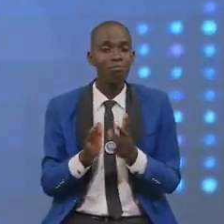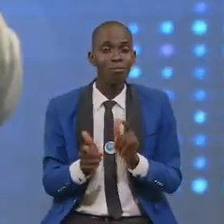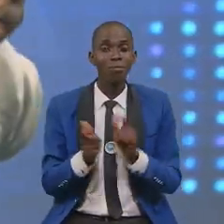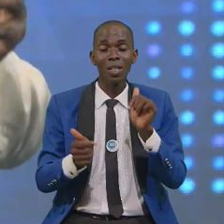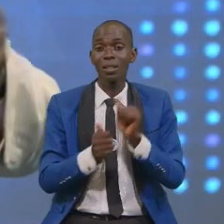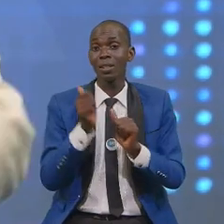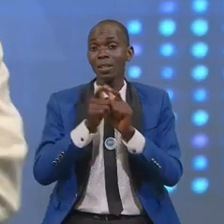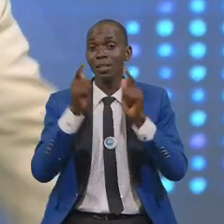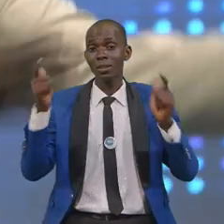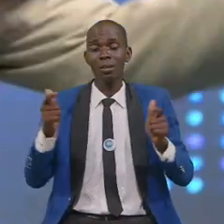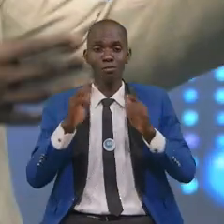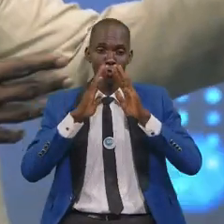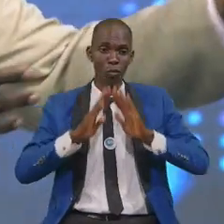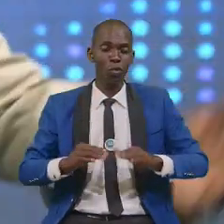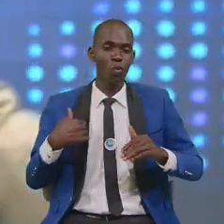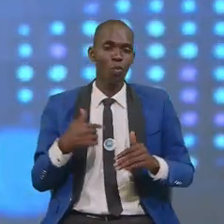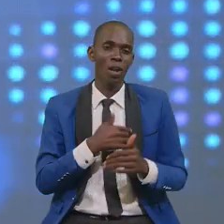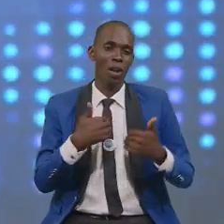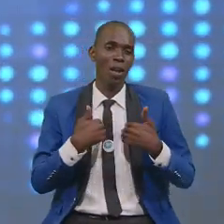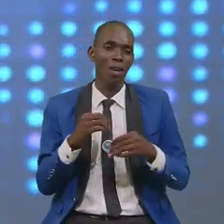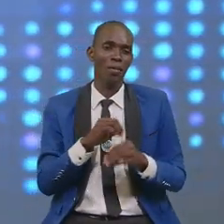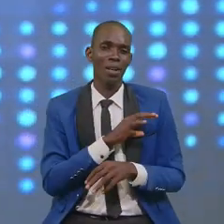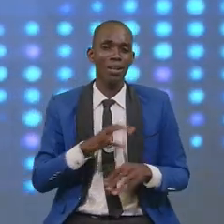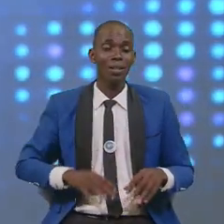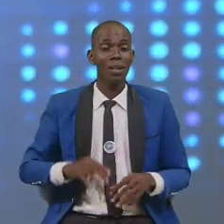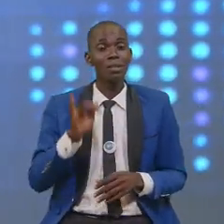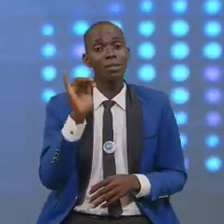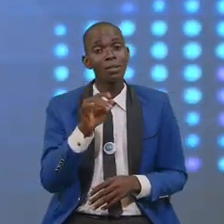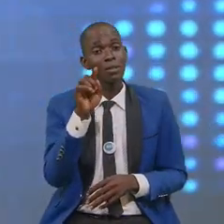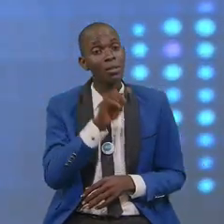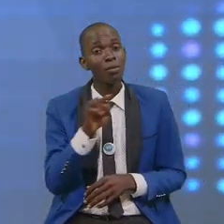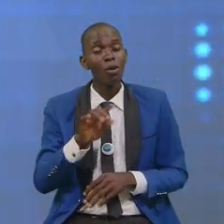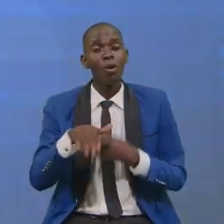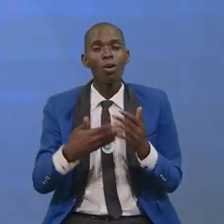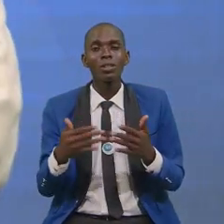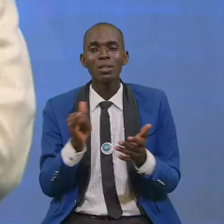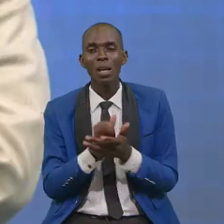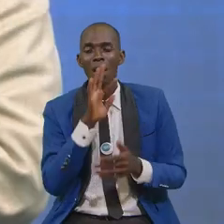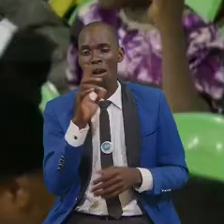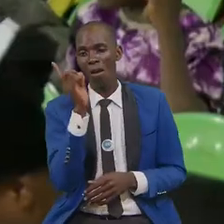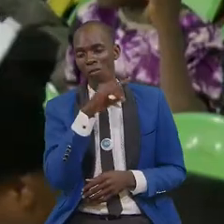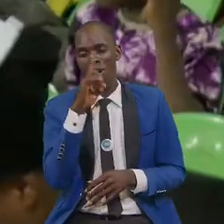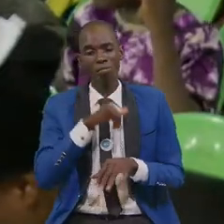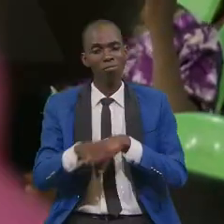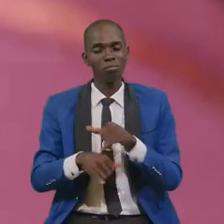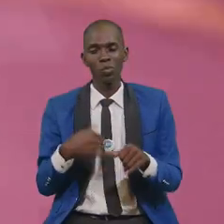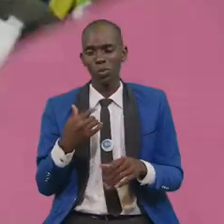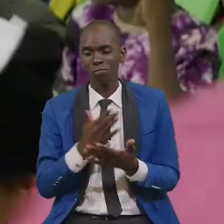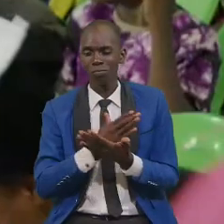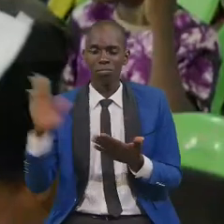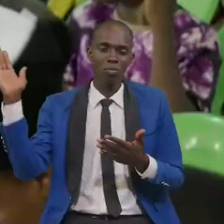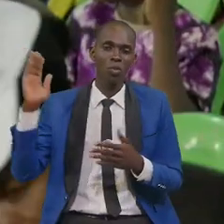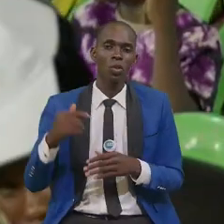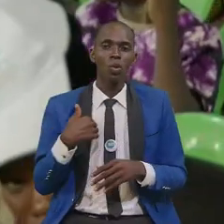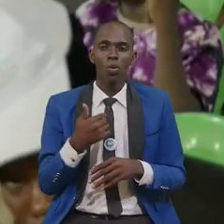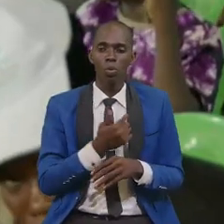And therefore, all those things that are false and deceptive, we throw them away. We turn away